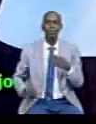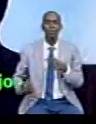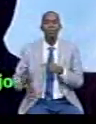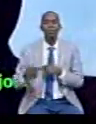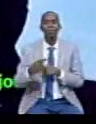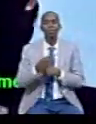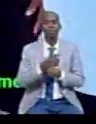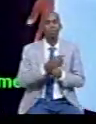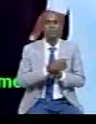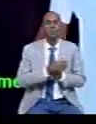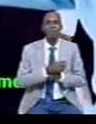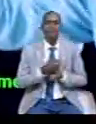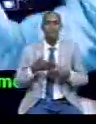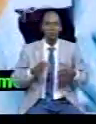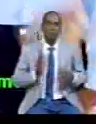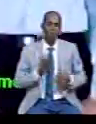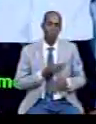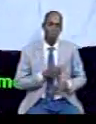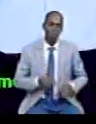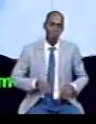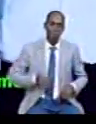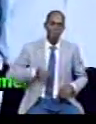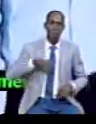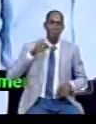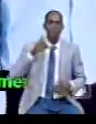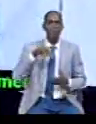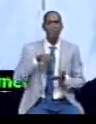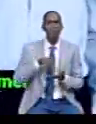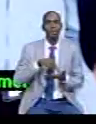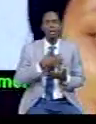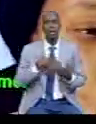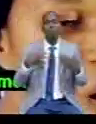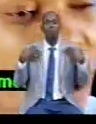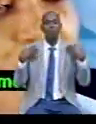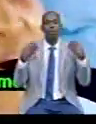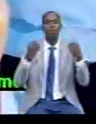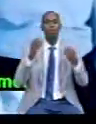final day. Let us proudly